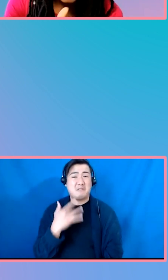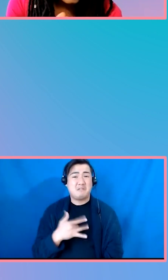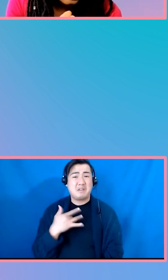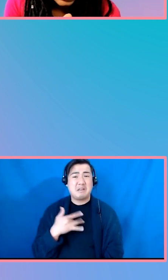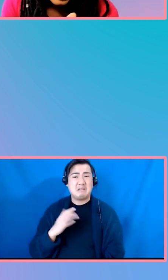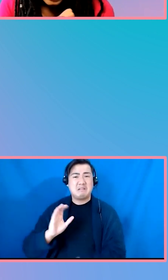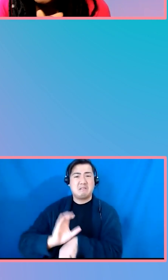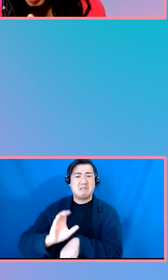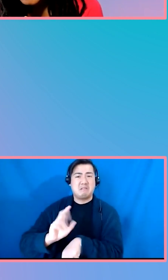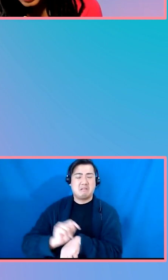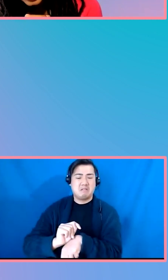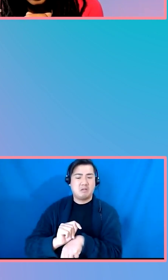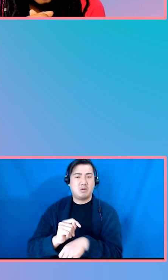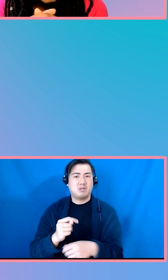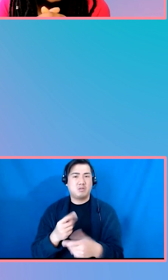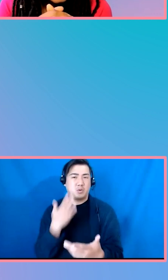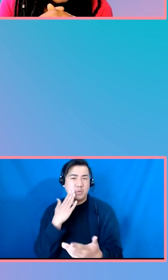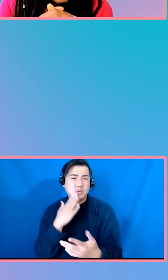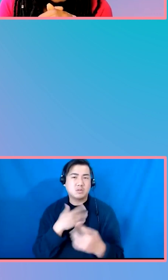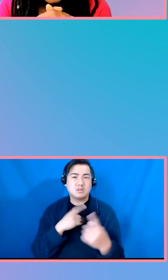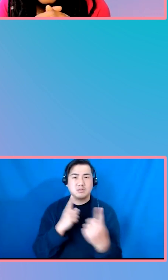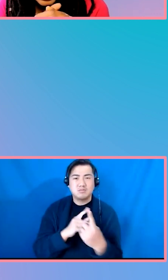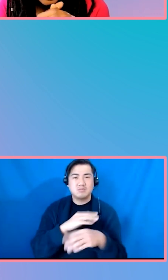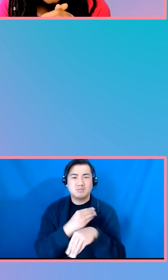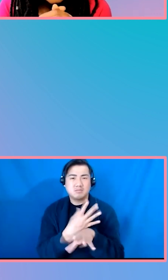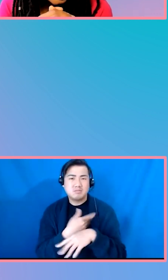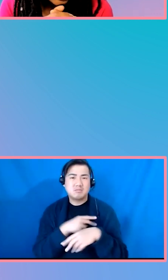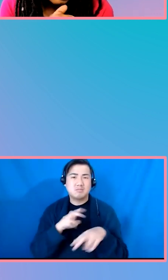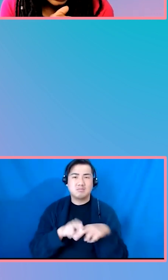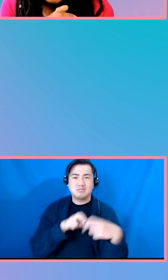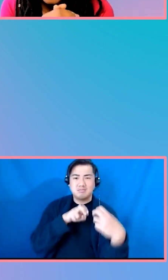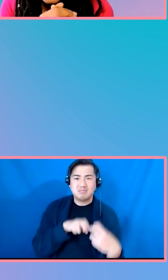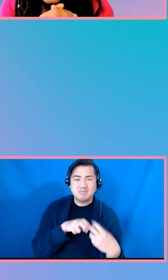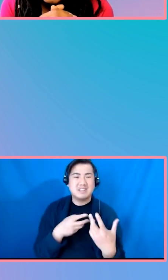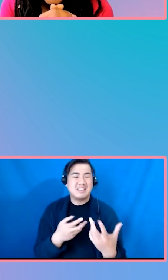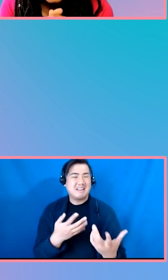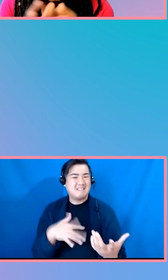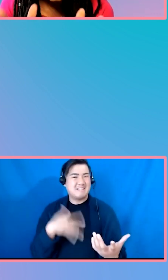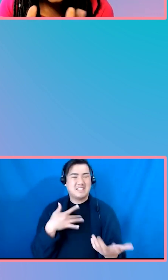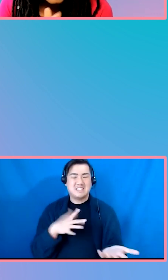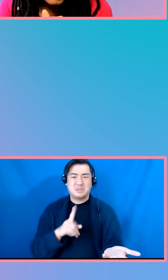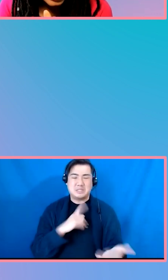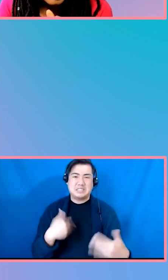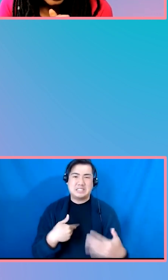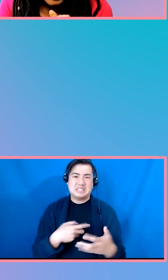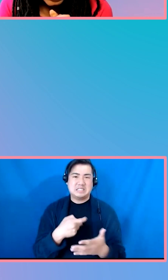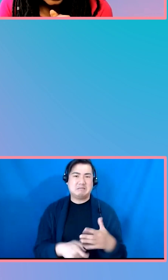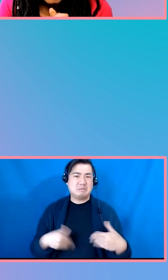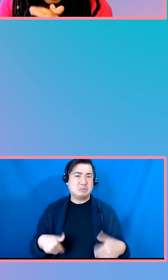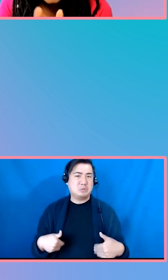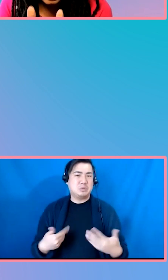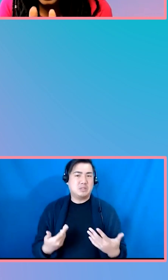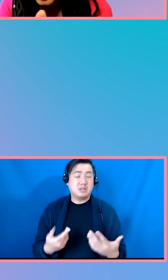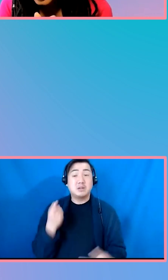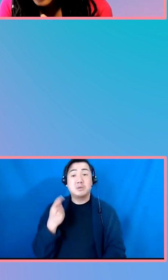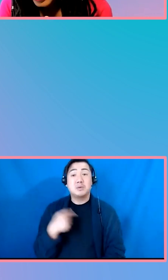your small nonprofit or organization or startup can afford at this point, we developed